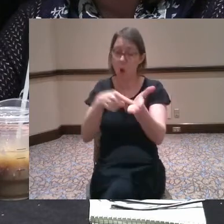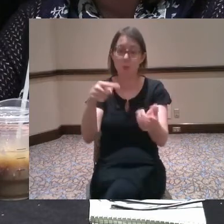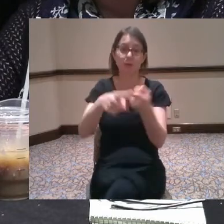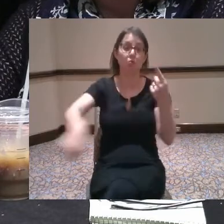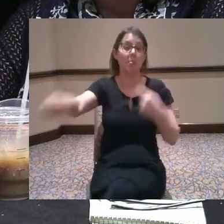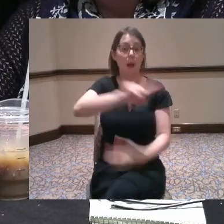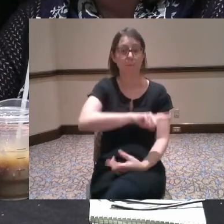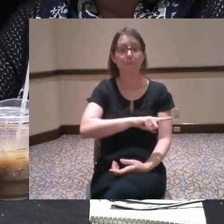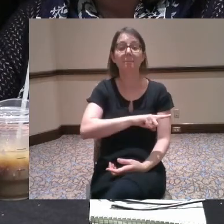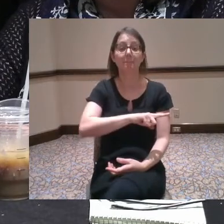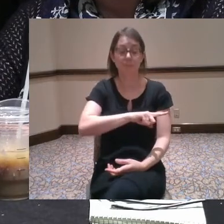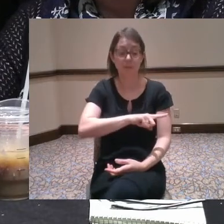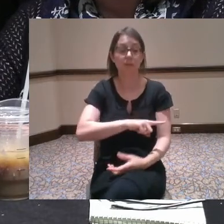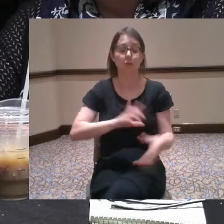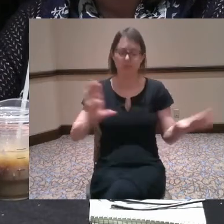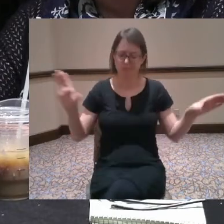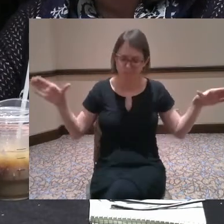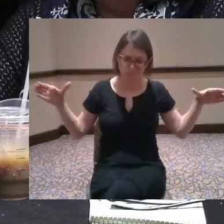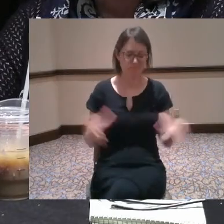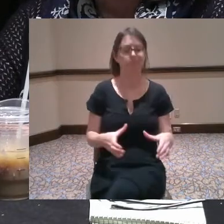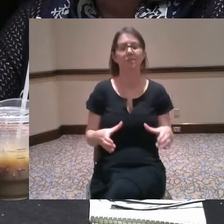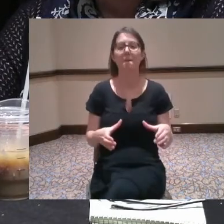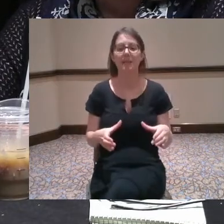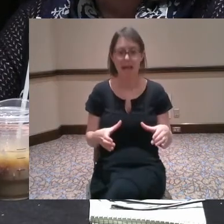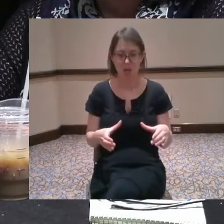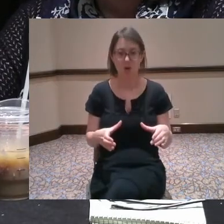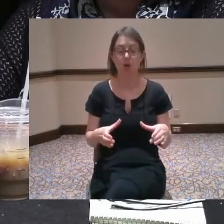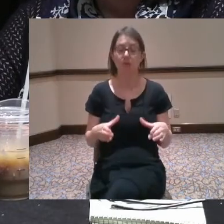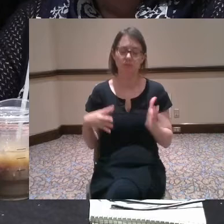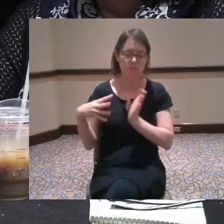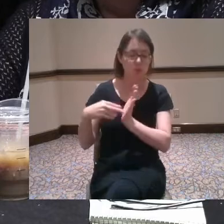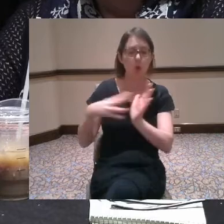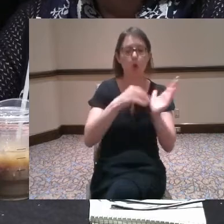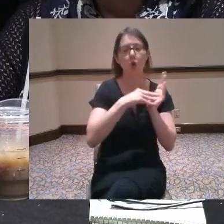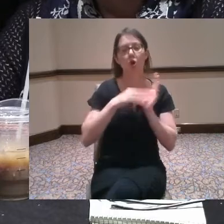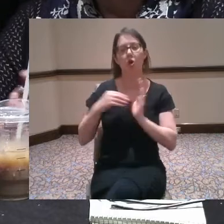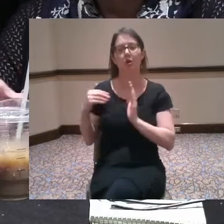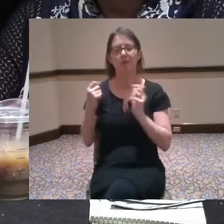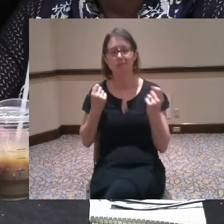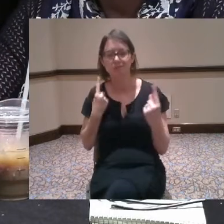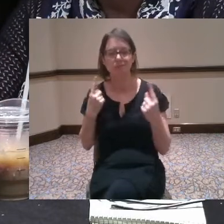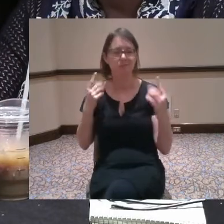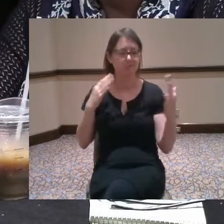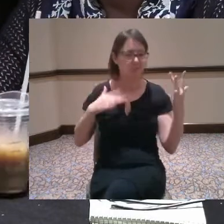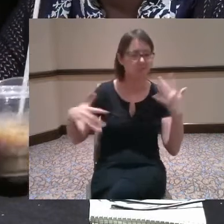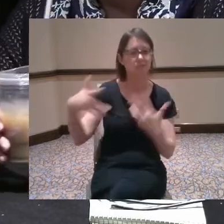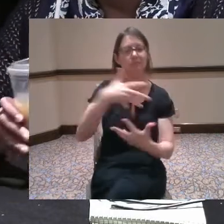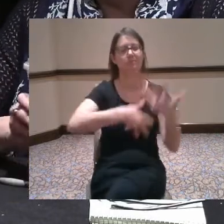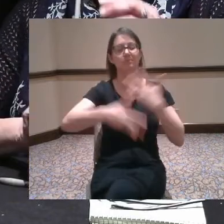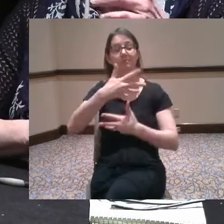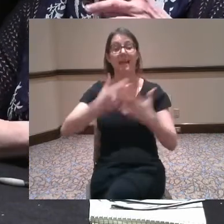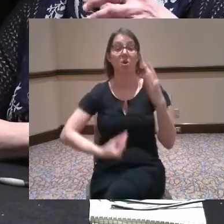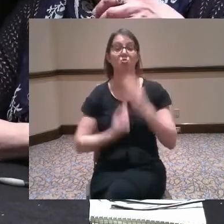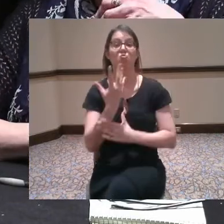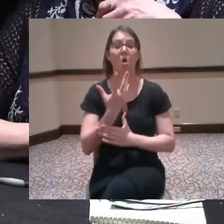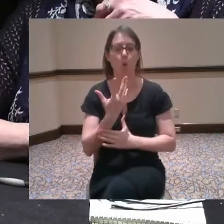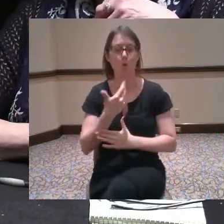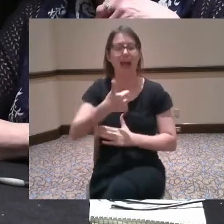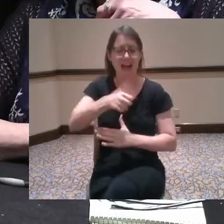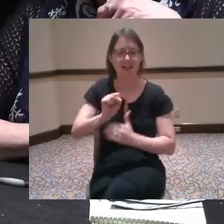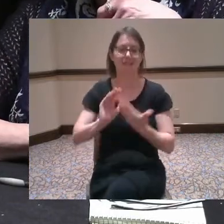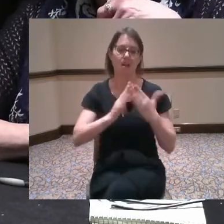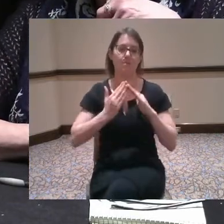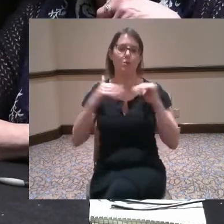those audiences to galvanize, come together, to learn, to understand, and to grow as one theater